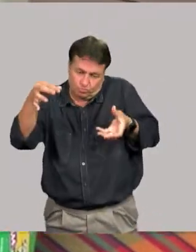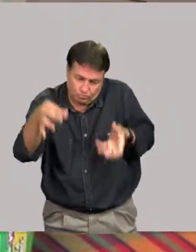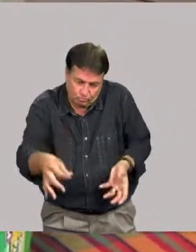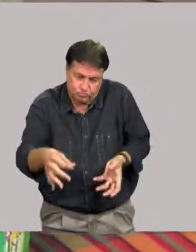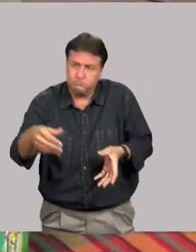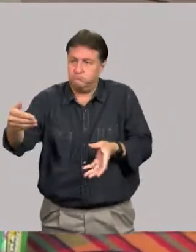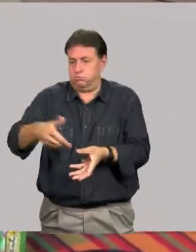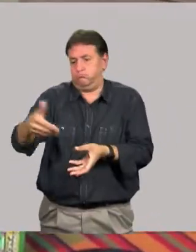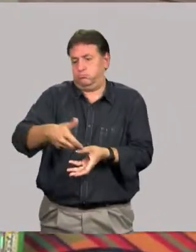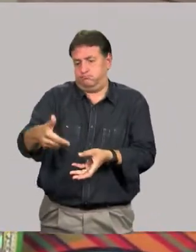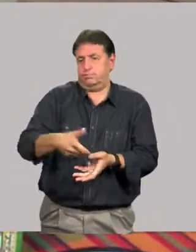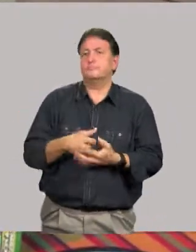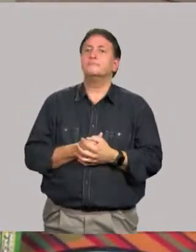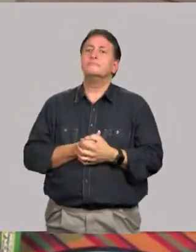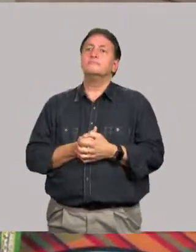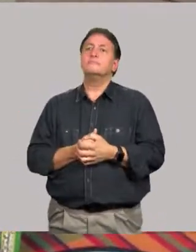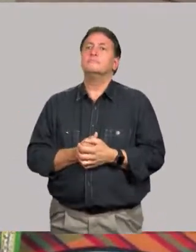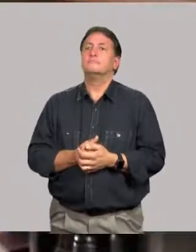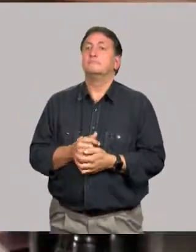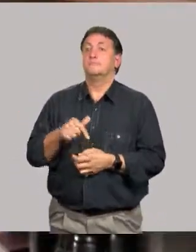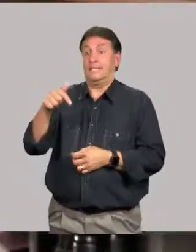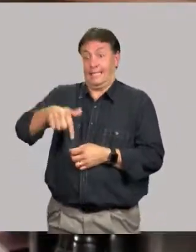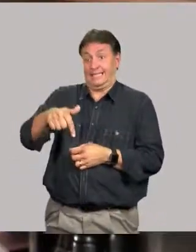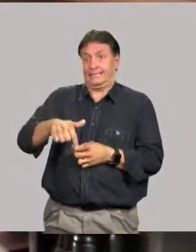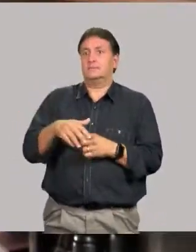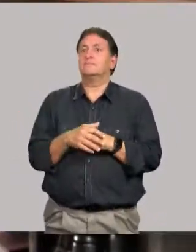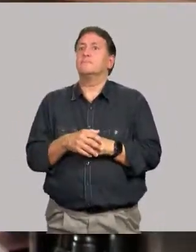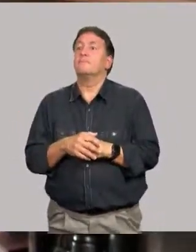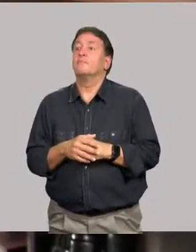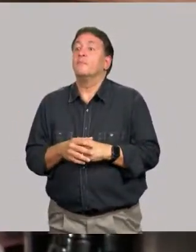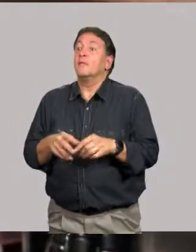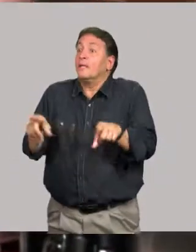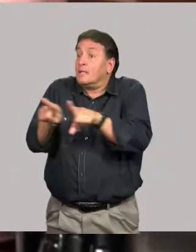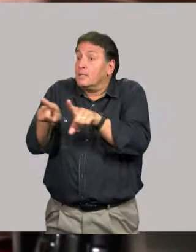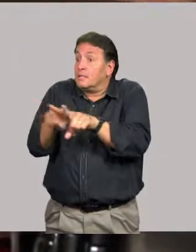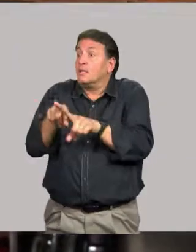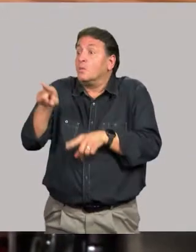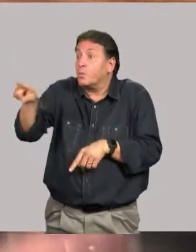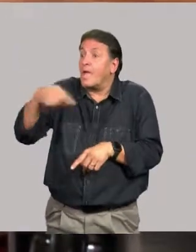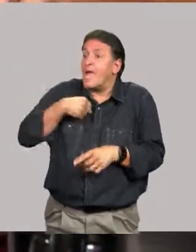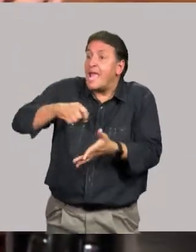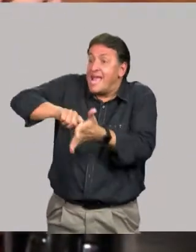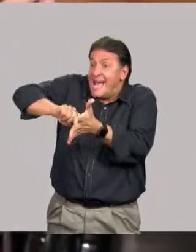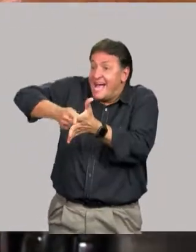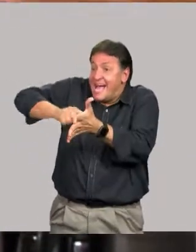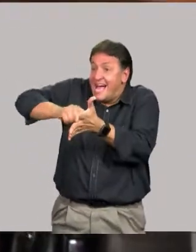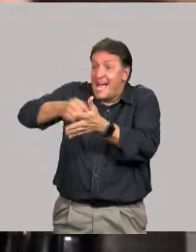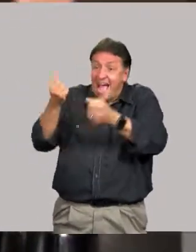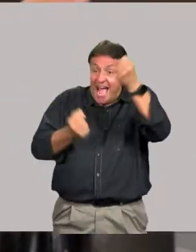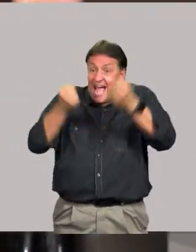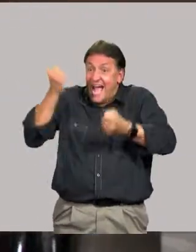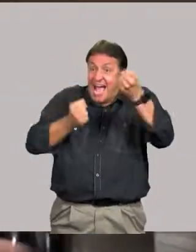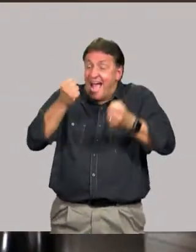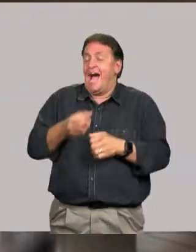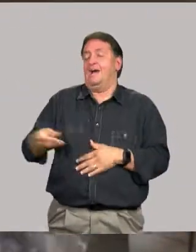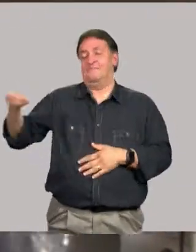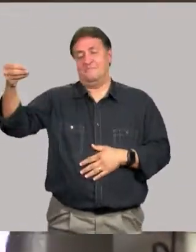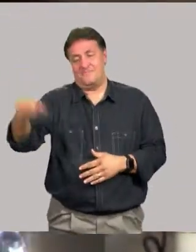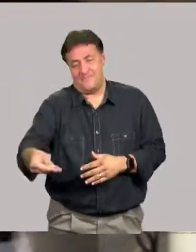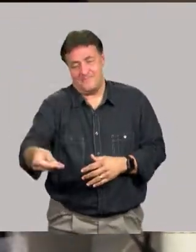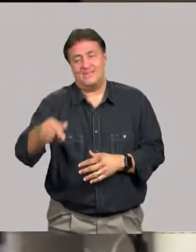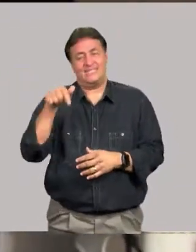anything can happen in a disaster. Pack and carry identification and other important papers when you leave.